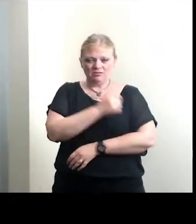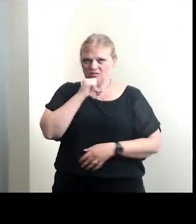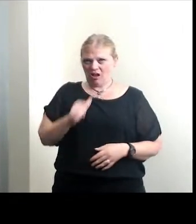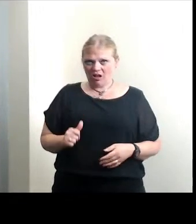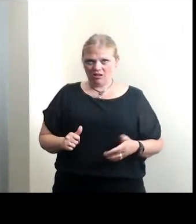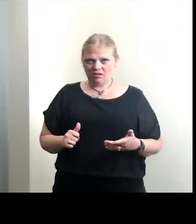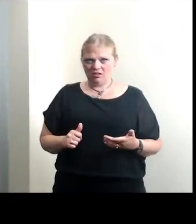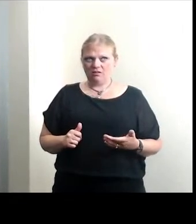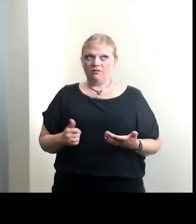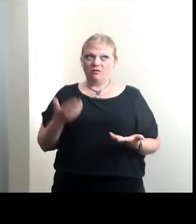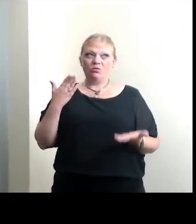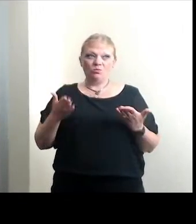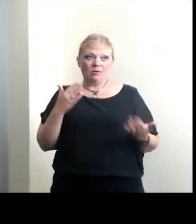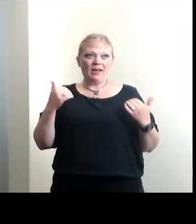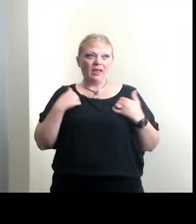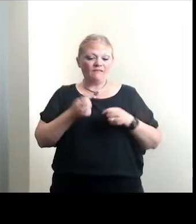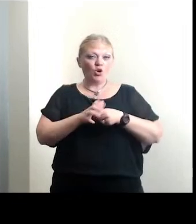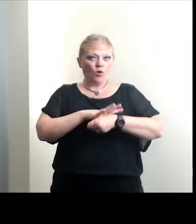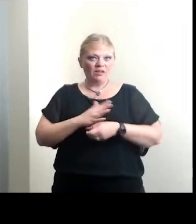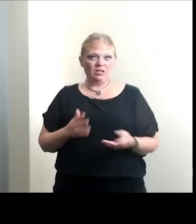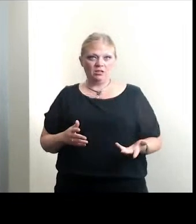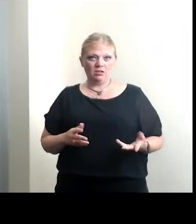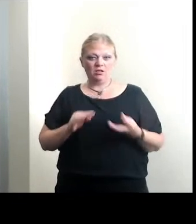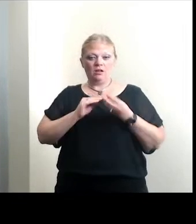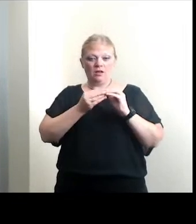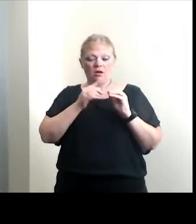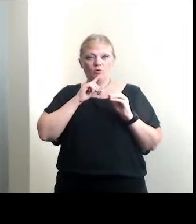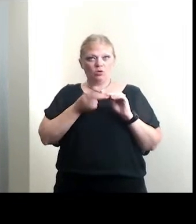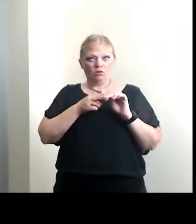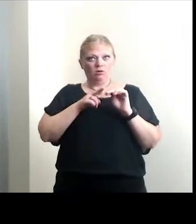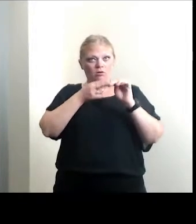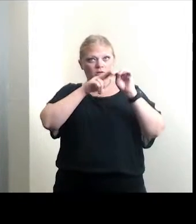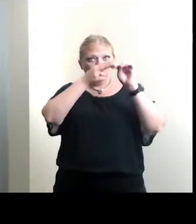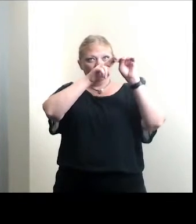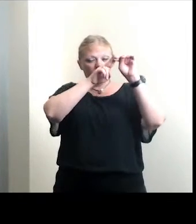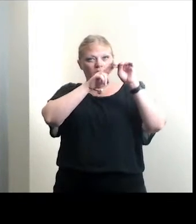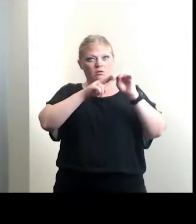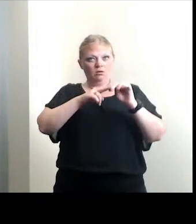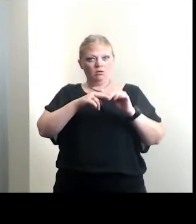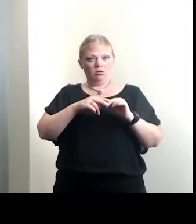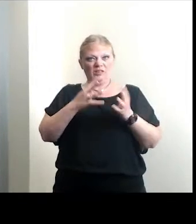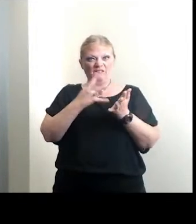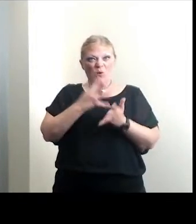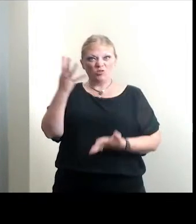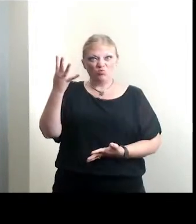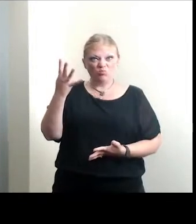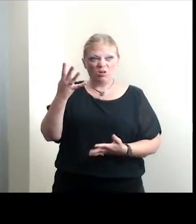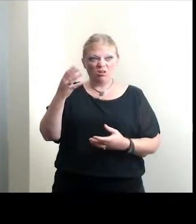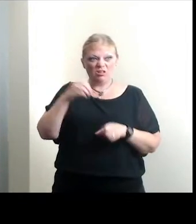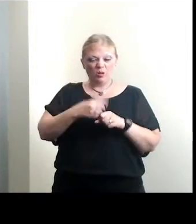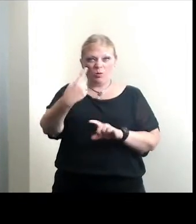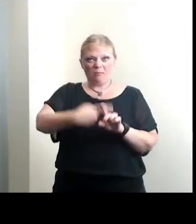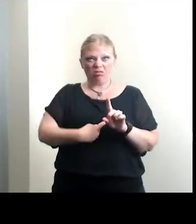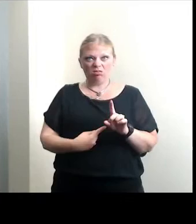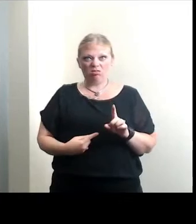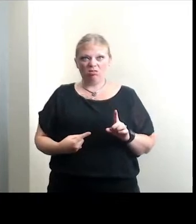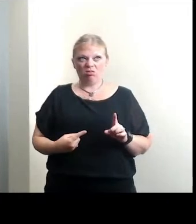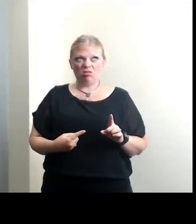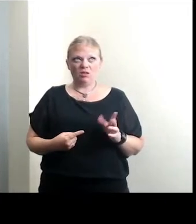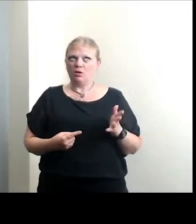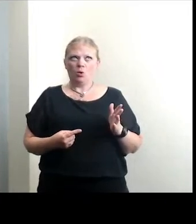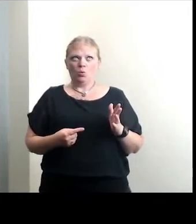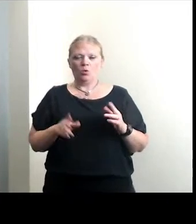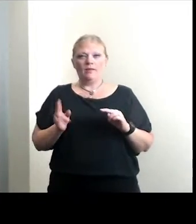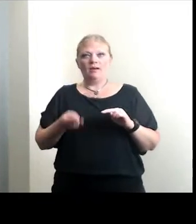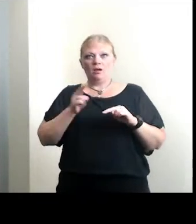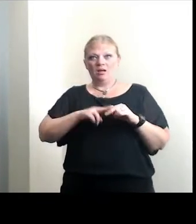there's a chance you could have COVID-19. The numbers are escalating. They've quadrupled in basically a month. Actually, they've gone up